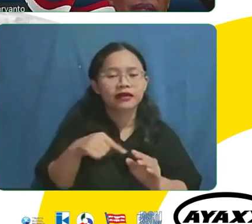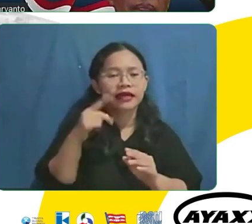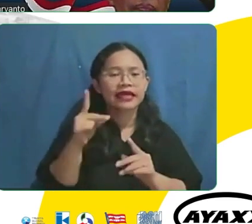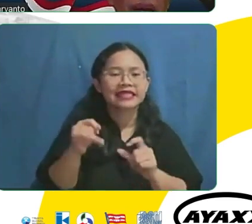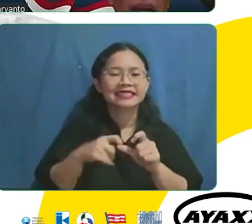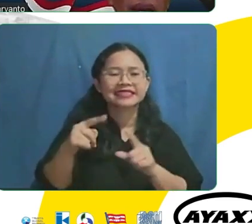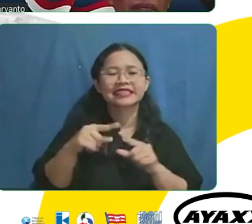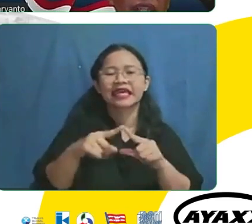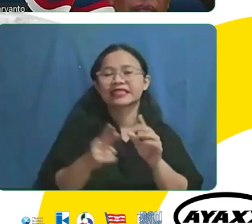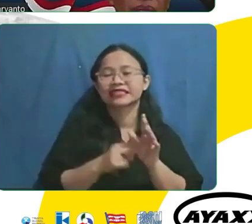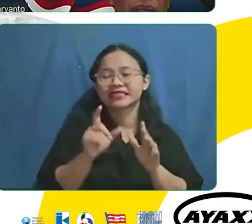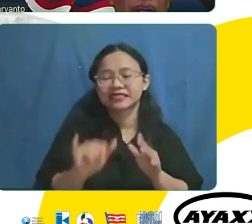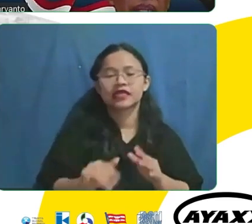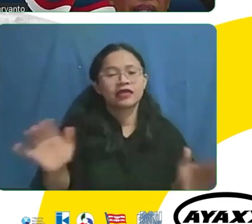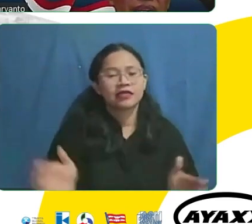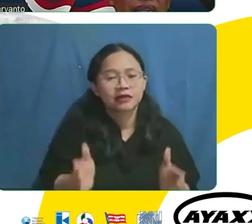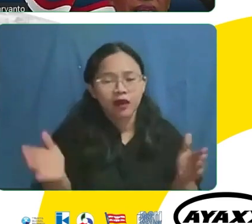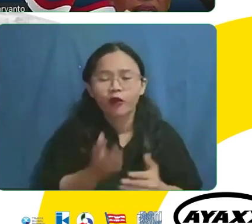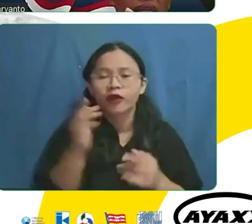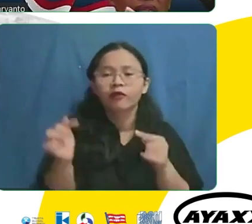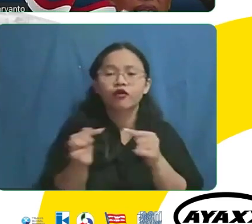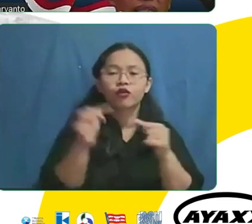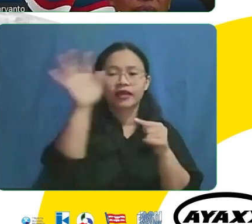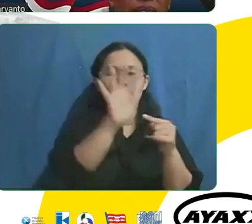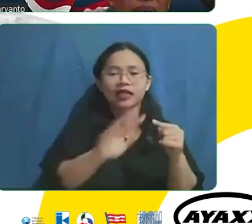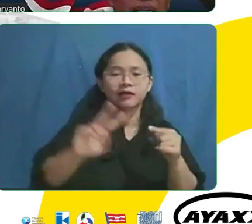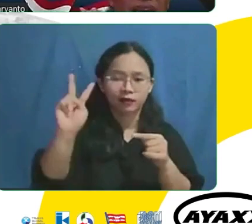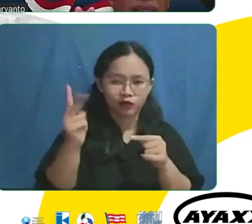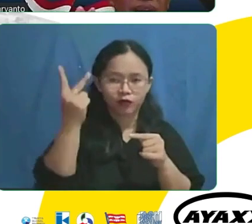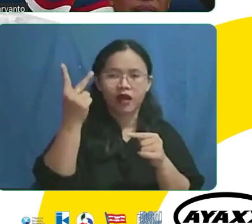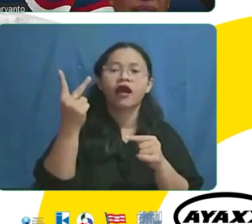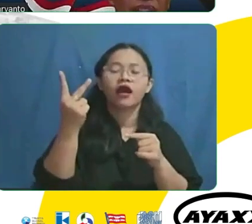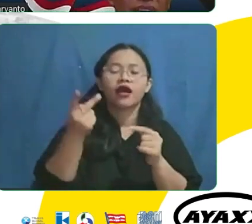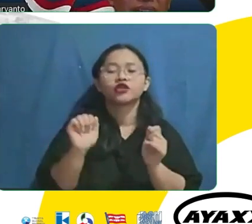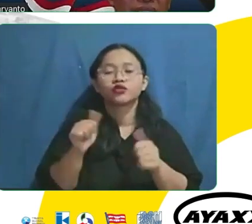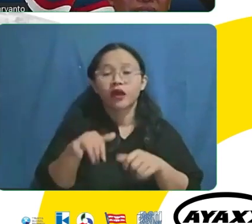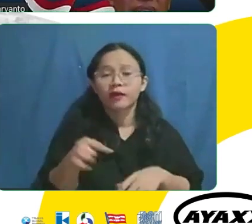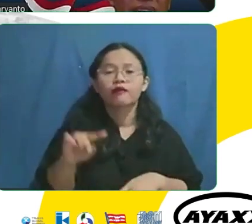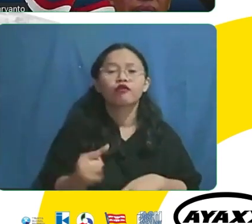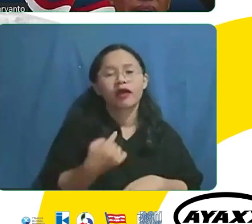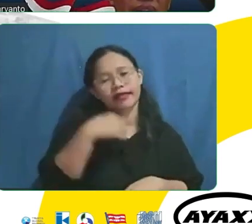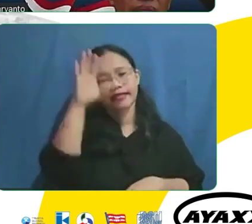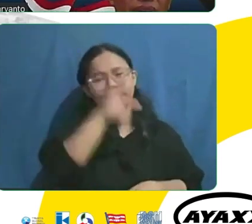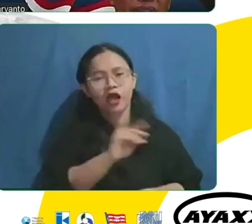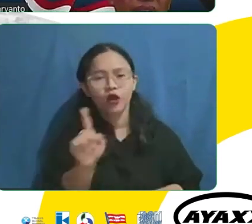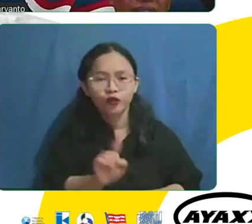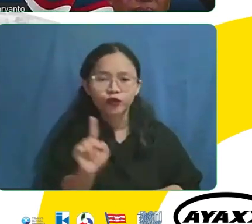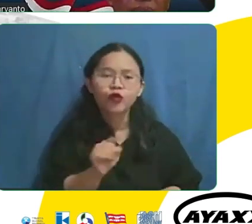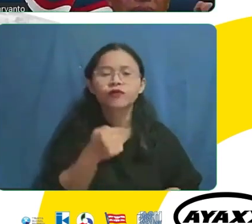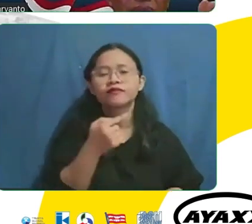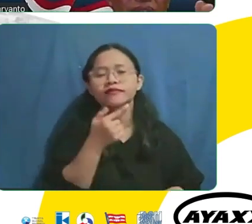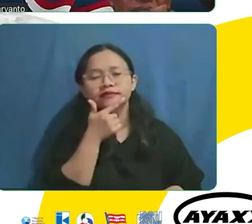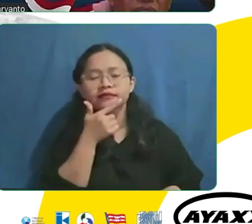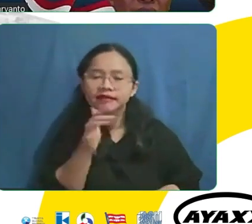impact and vulnerable population, determine the effect of climate change, design intervention for the health impact of